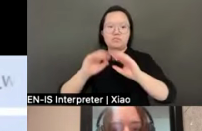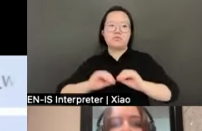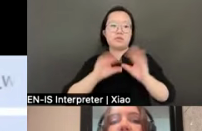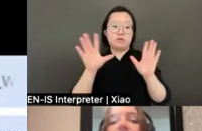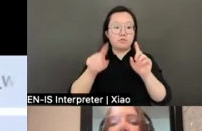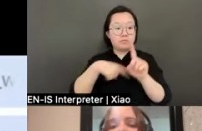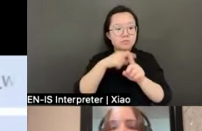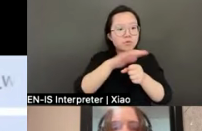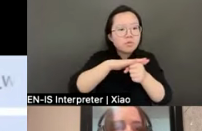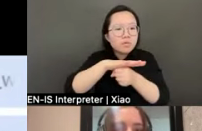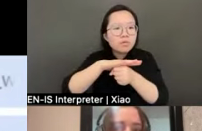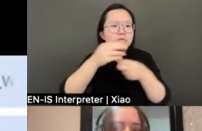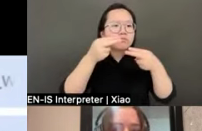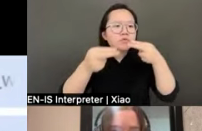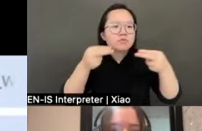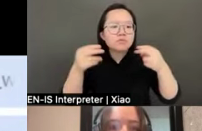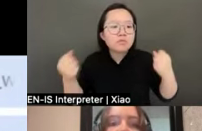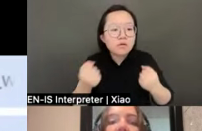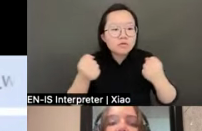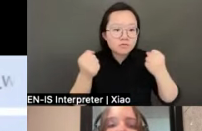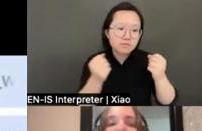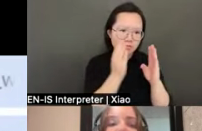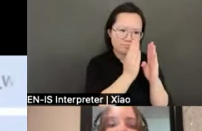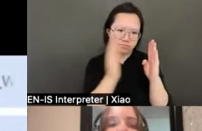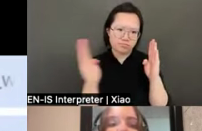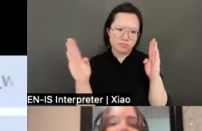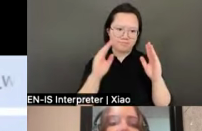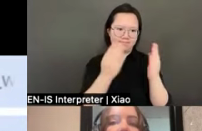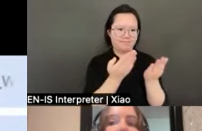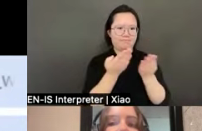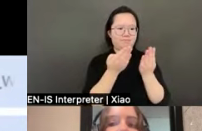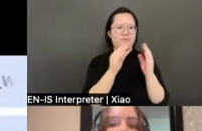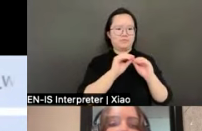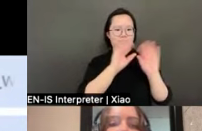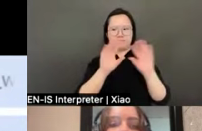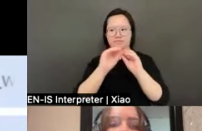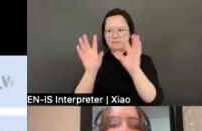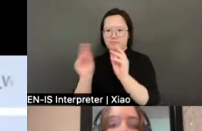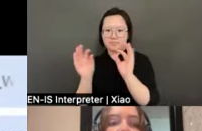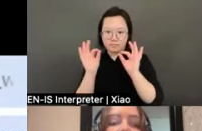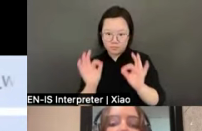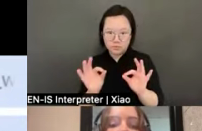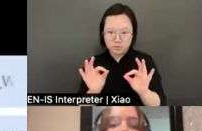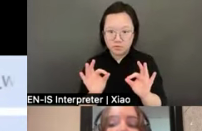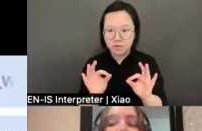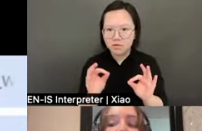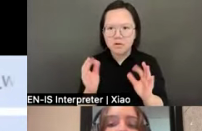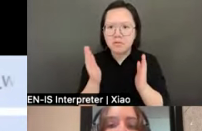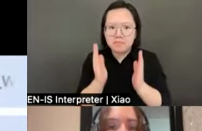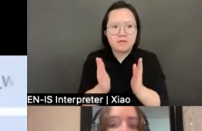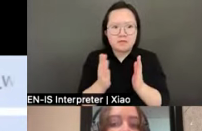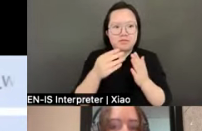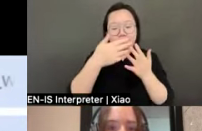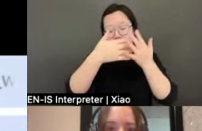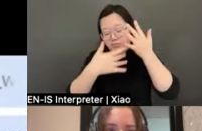different forms. We don't have an exhaustive list, so this can really be up to what is relevant for